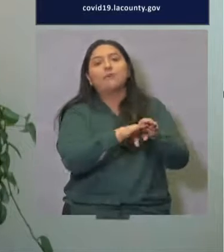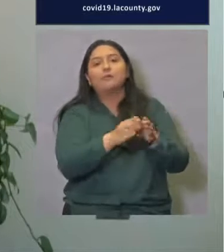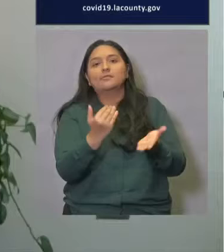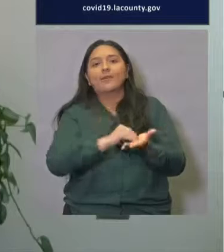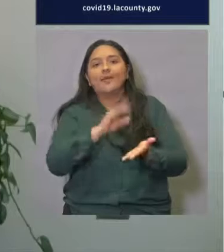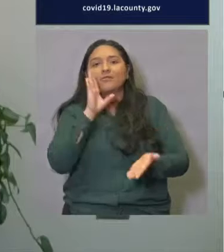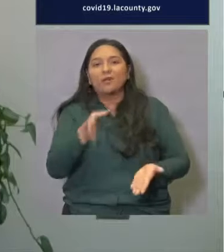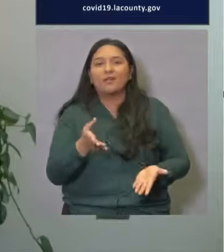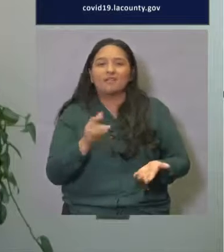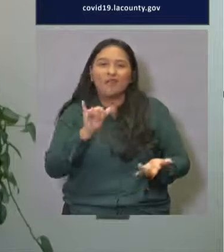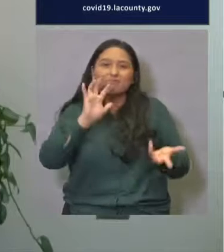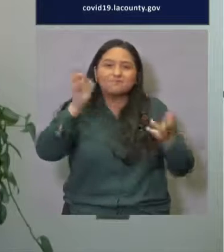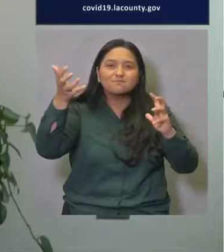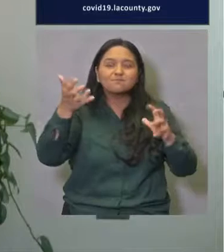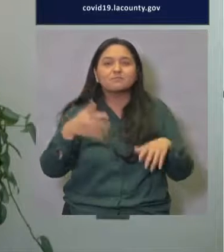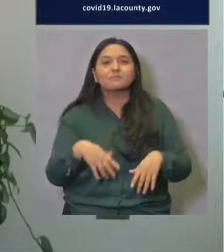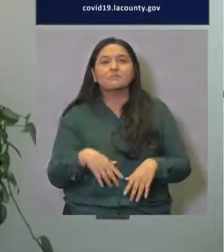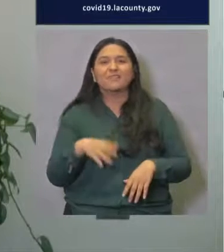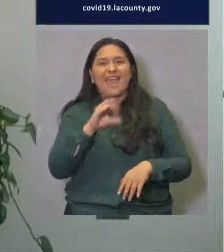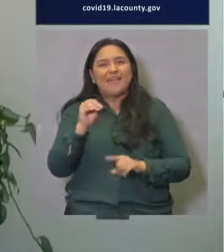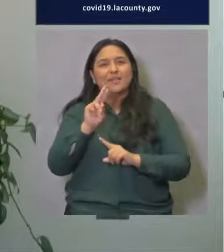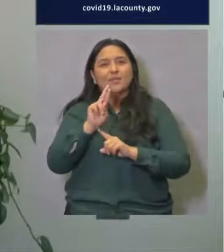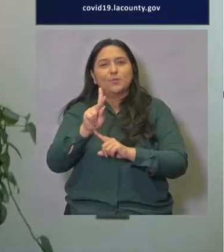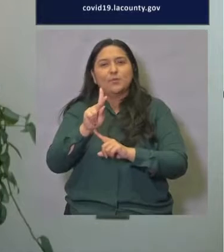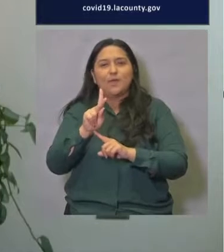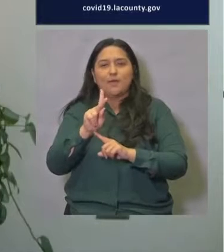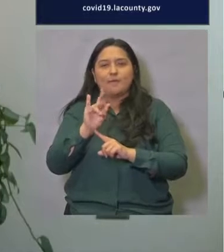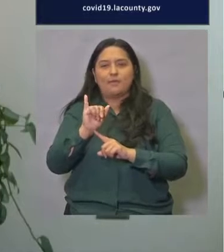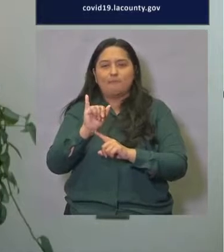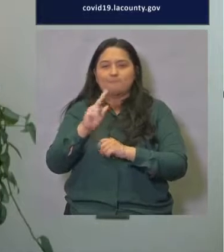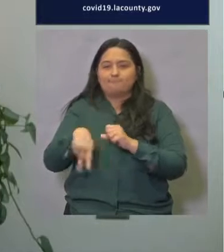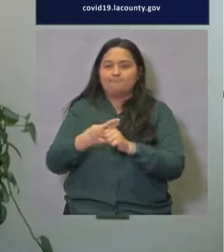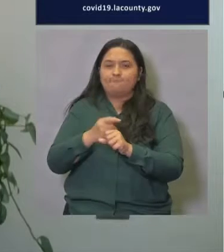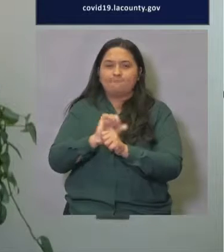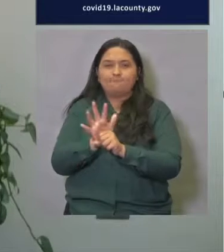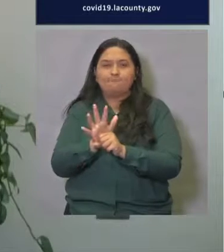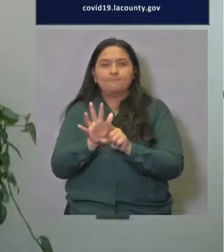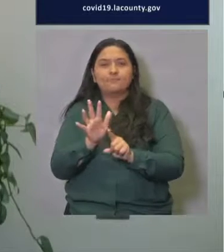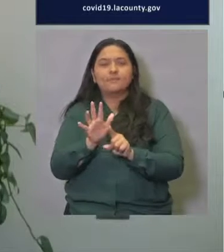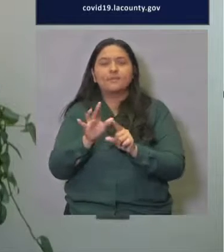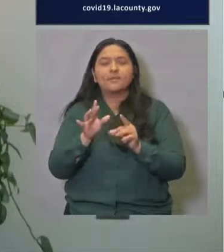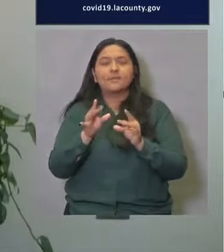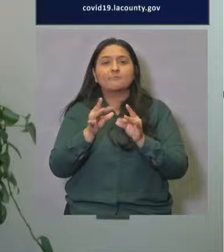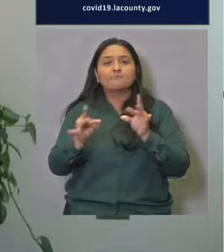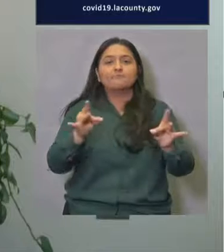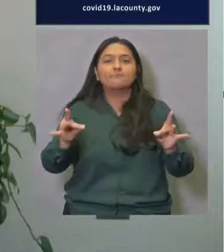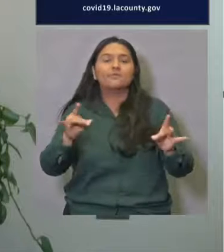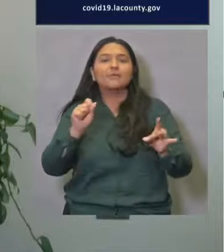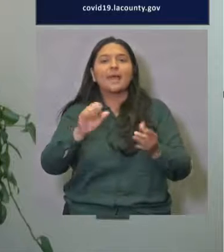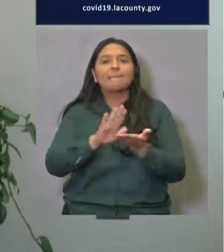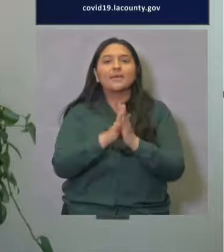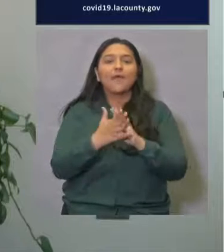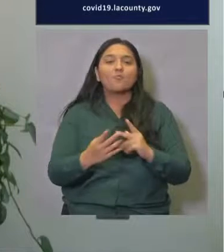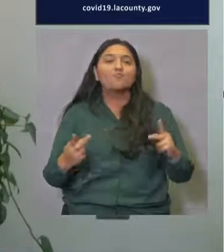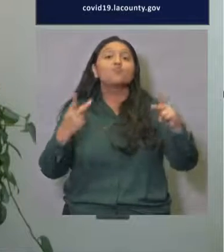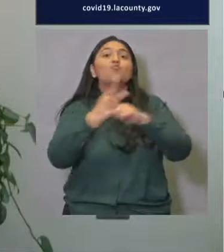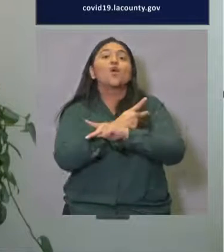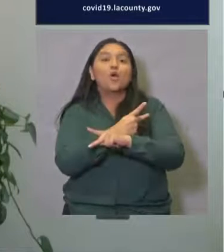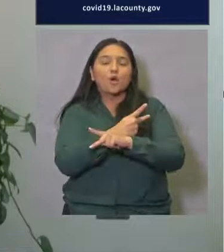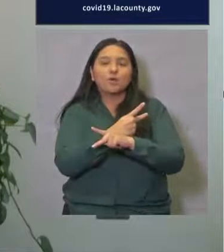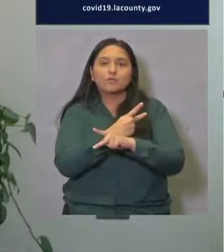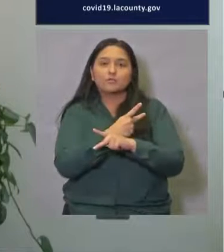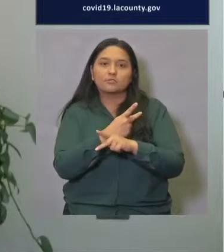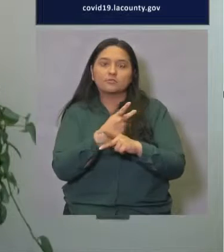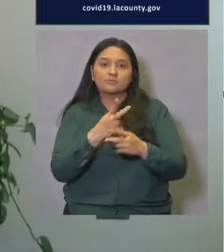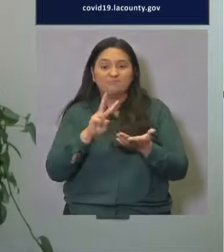disaster because it allows a variant many more opportunities to become dominant. So for the next 2, 3,